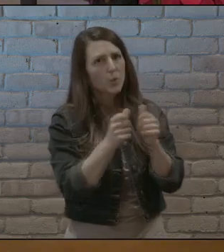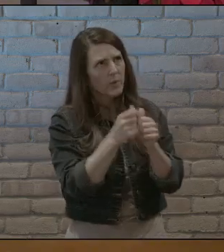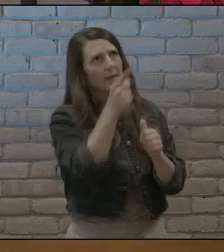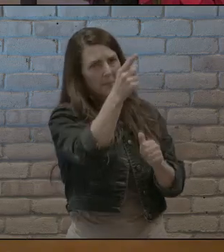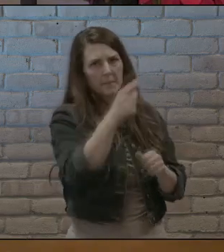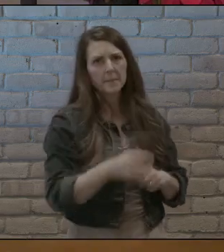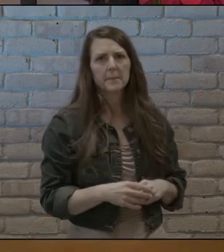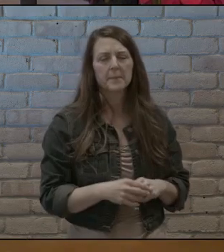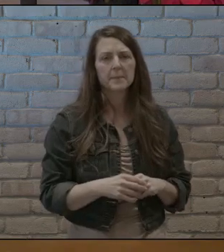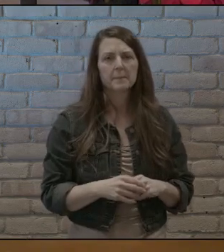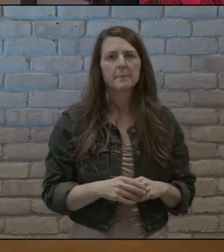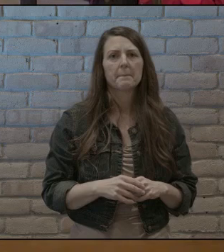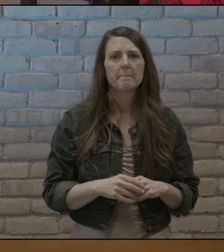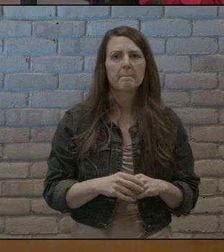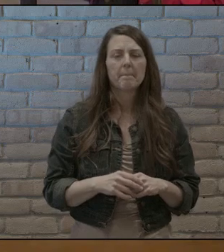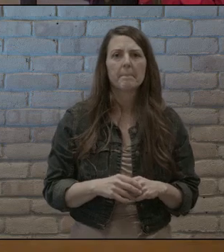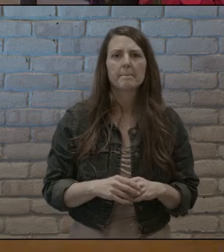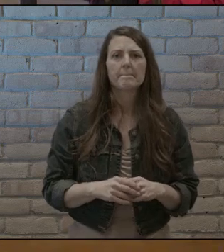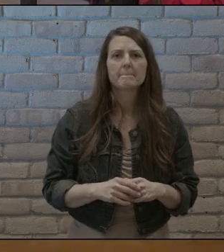Start with him.